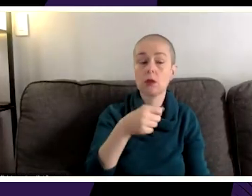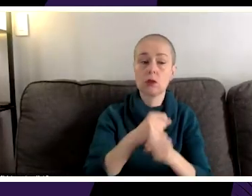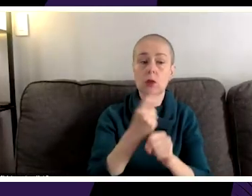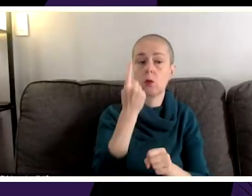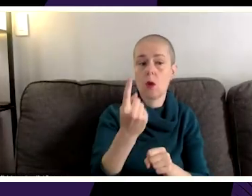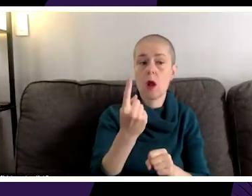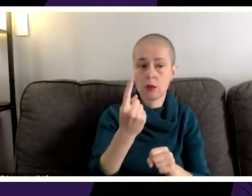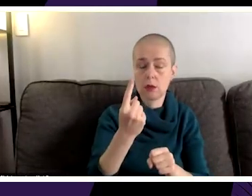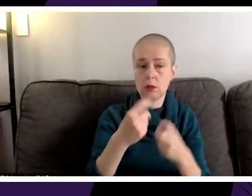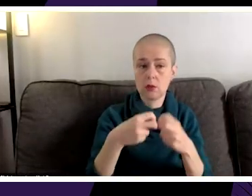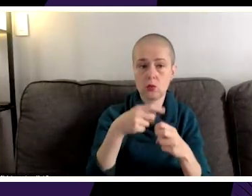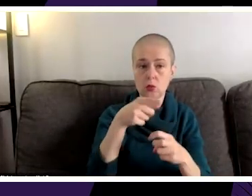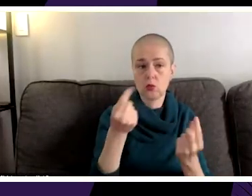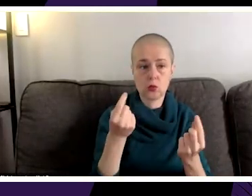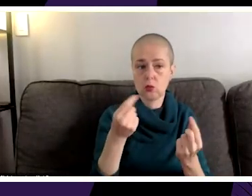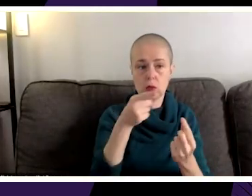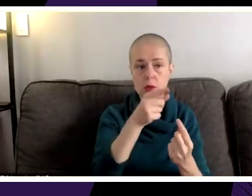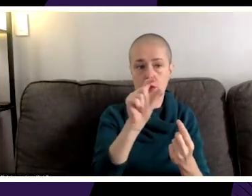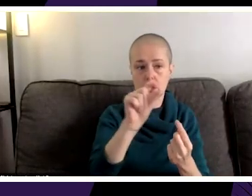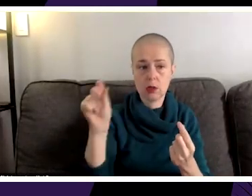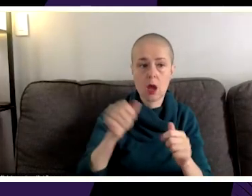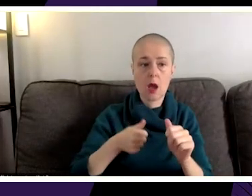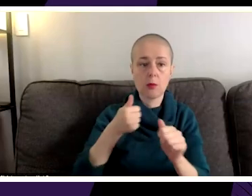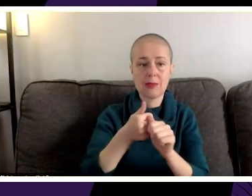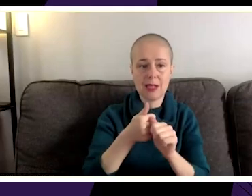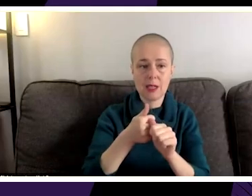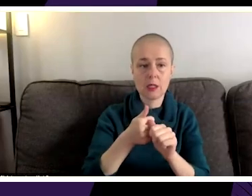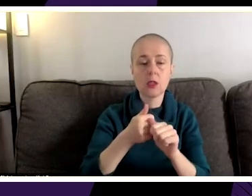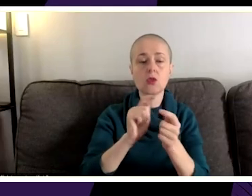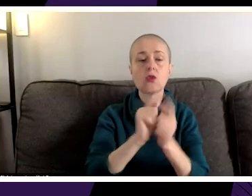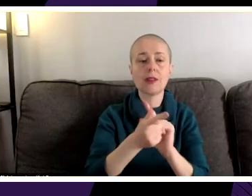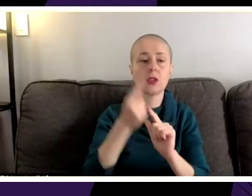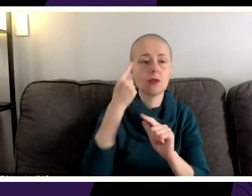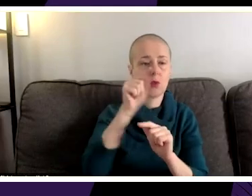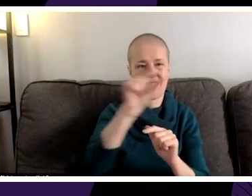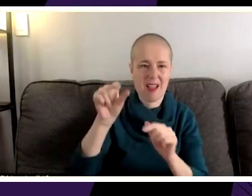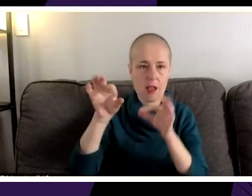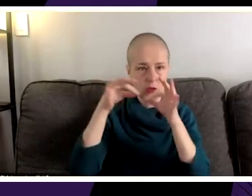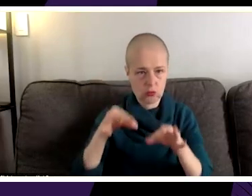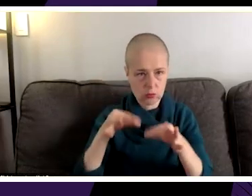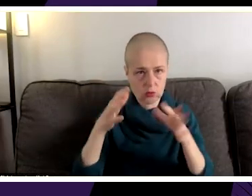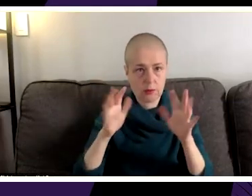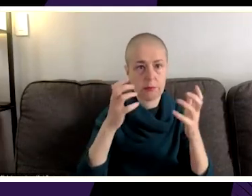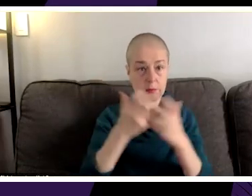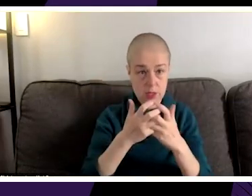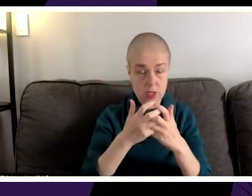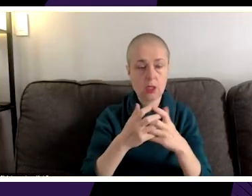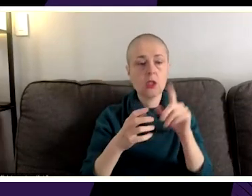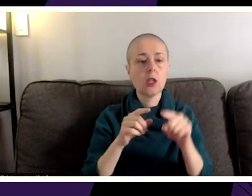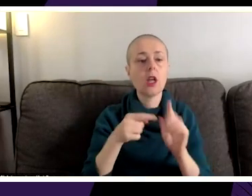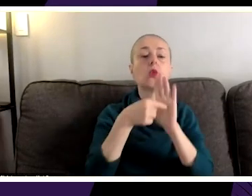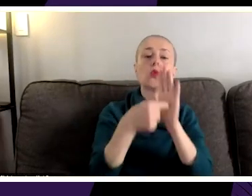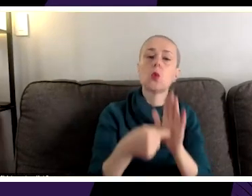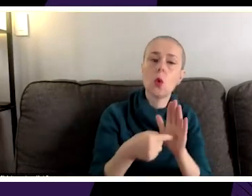which basically says that update translations for description.mdx. And it literally points out which file got